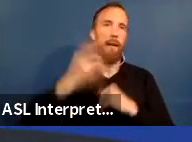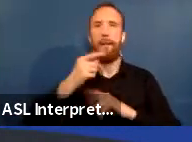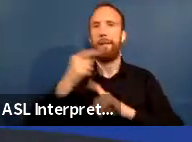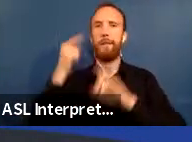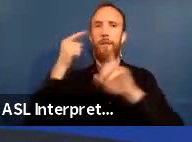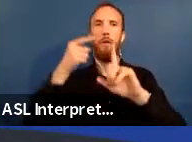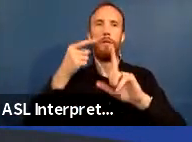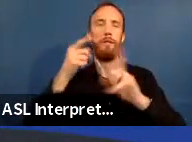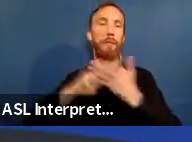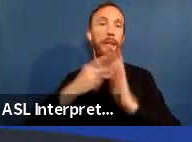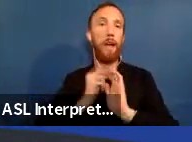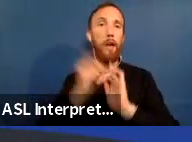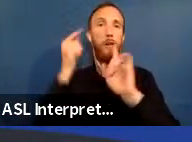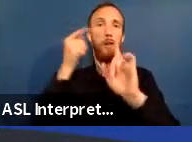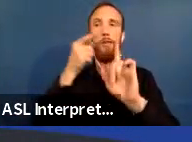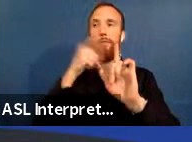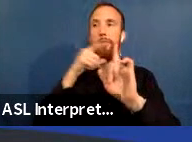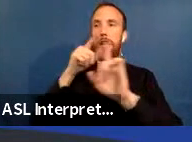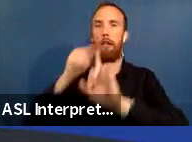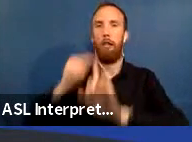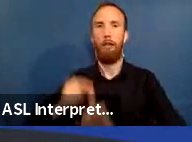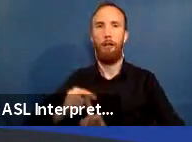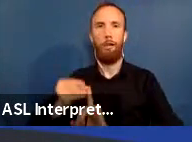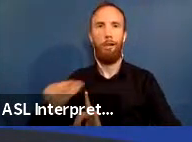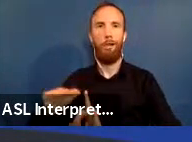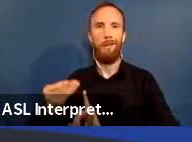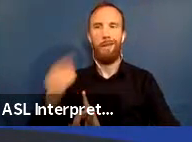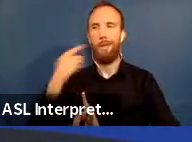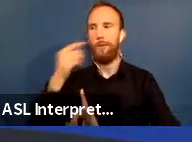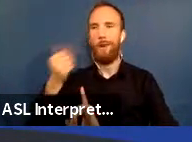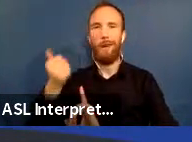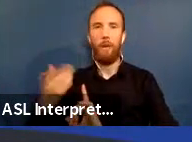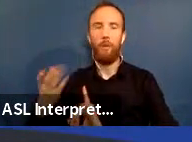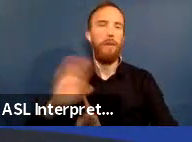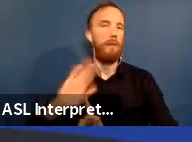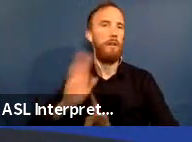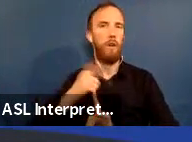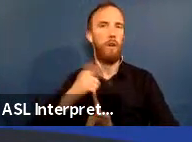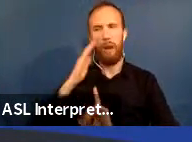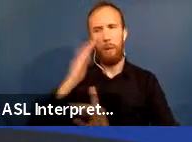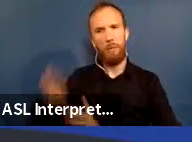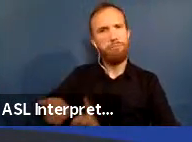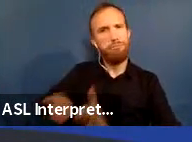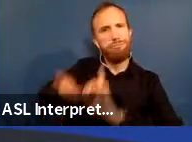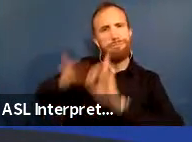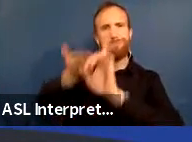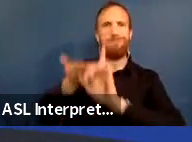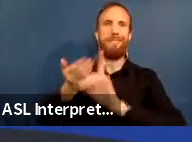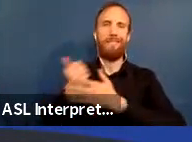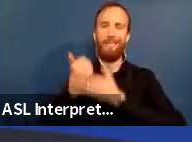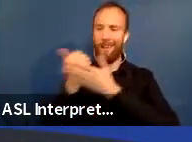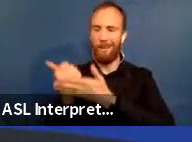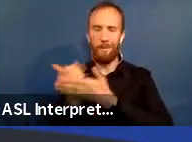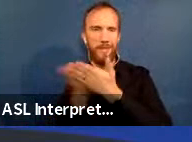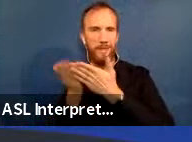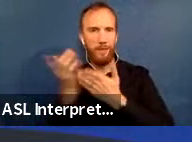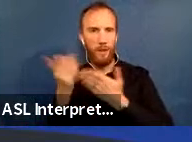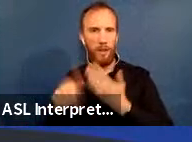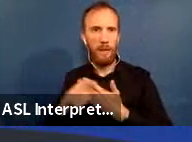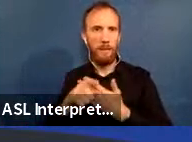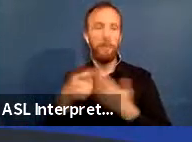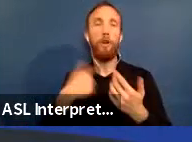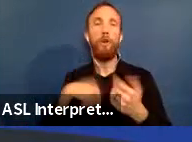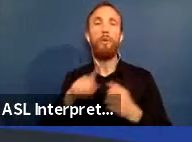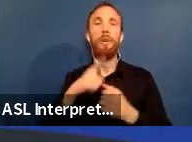our expectations for anyone, but we will rise to the occasion in how we serve them. So for us, that means we have to do what those pastel colors